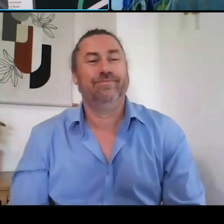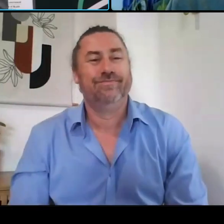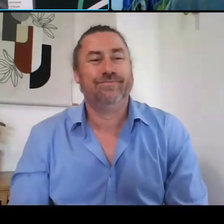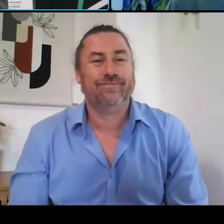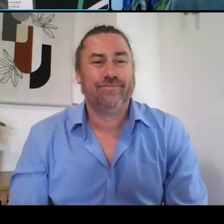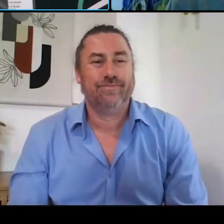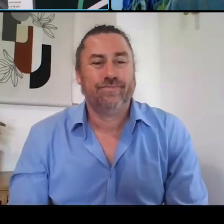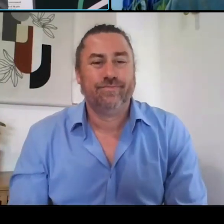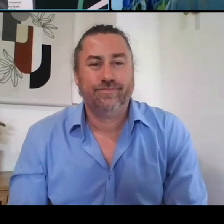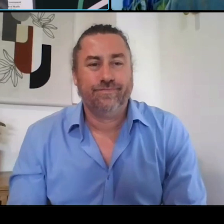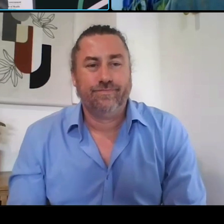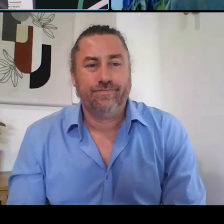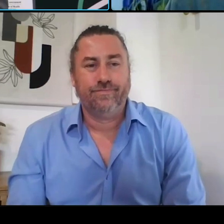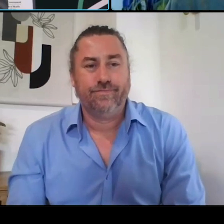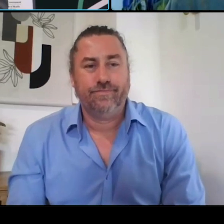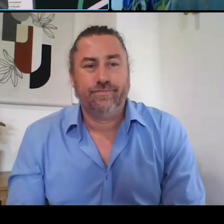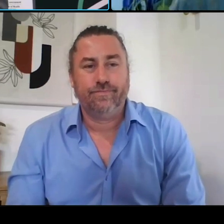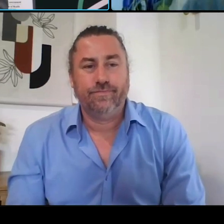question.